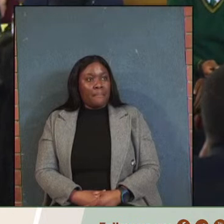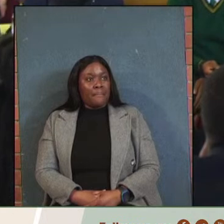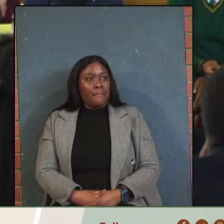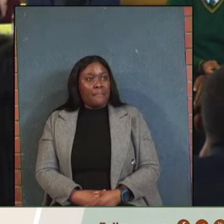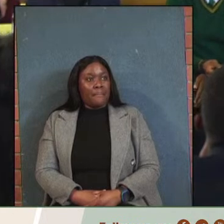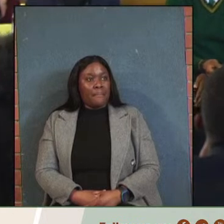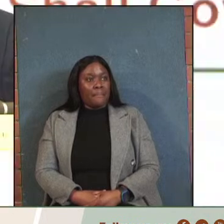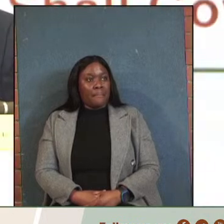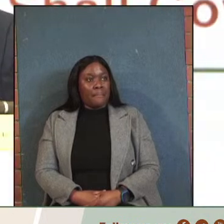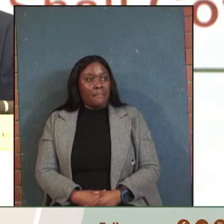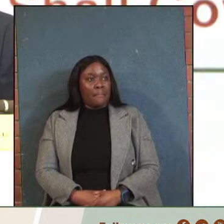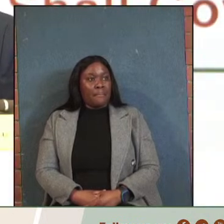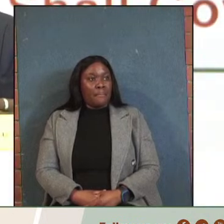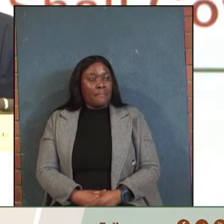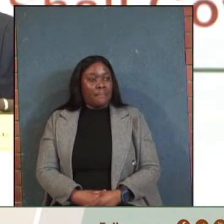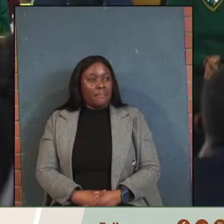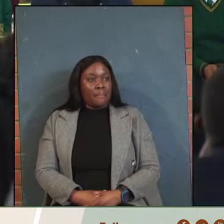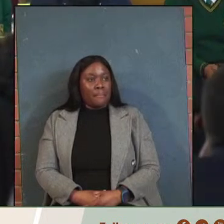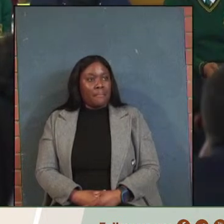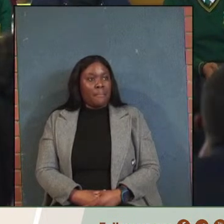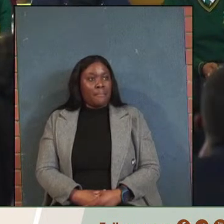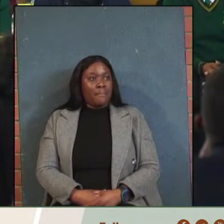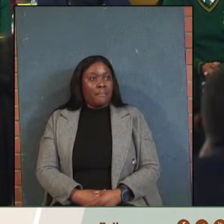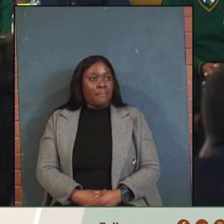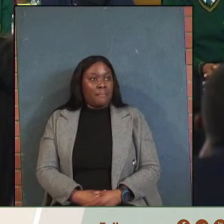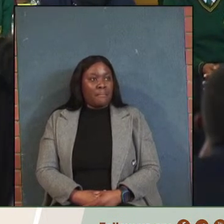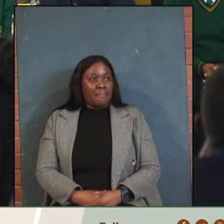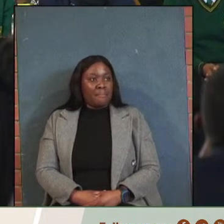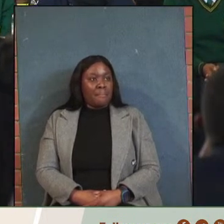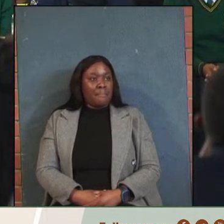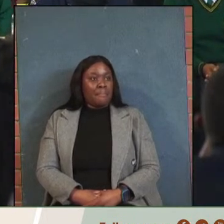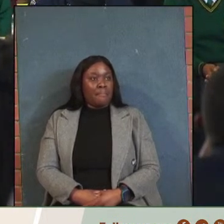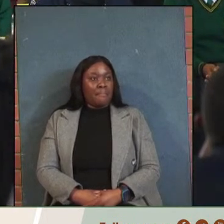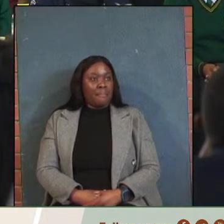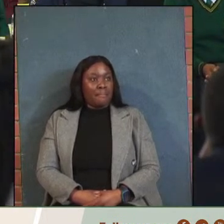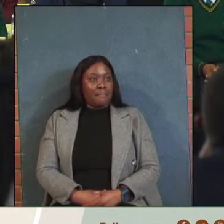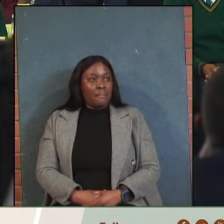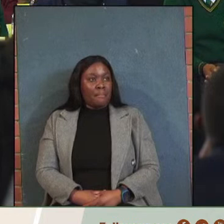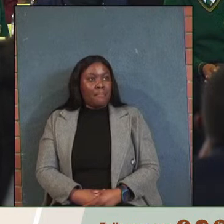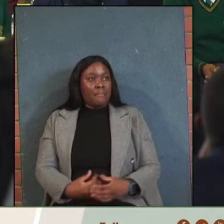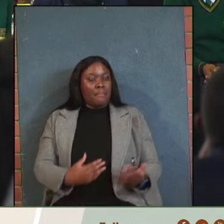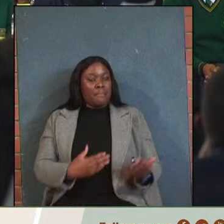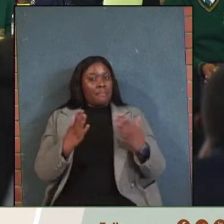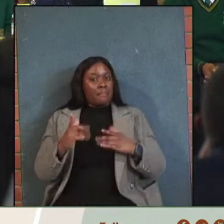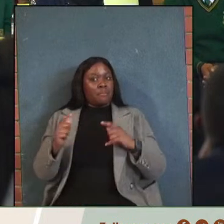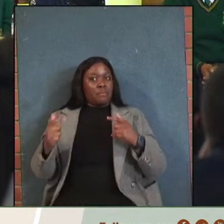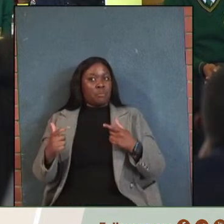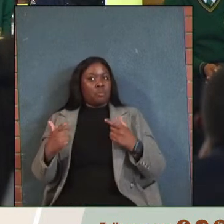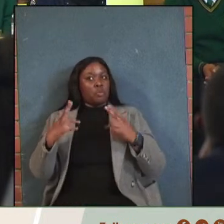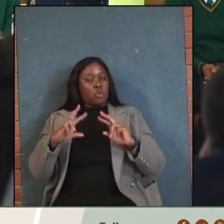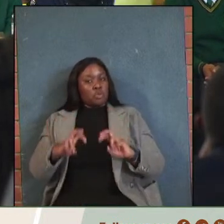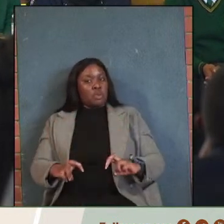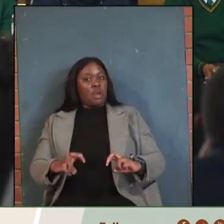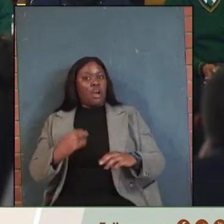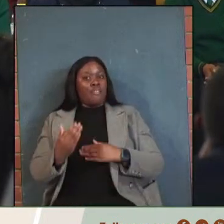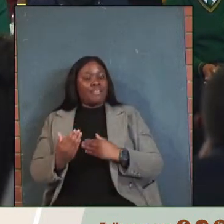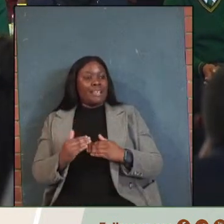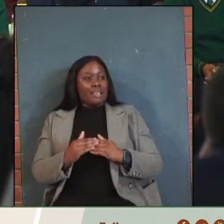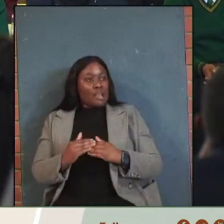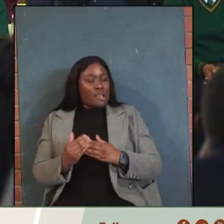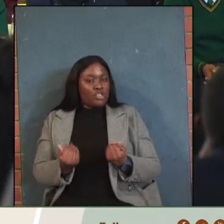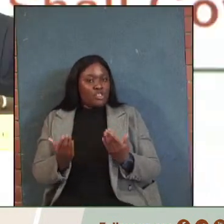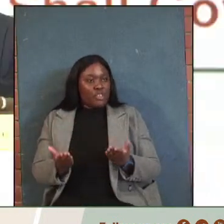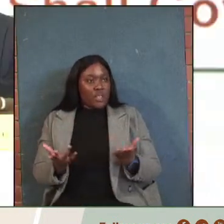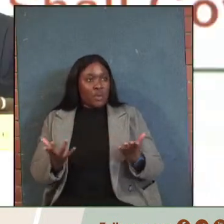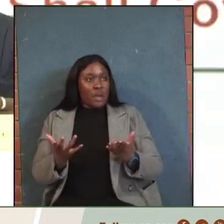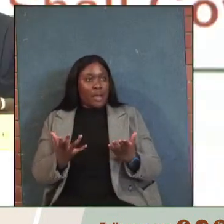Kindly hand the resolution of the Commission on exploring the possibilities of formalizing aftercare services in